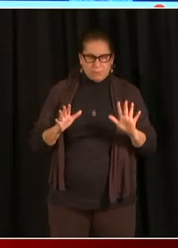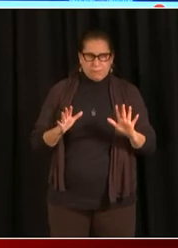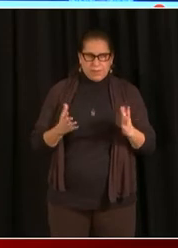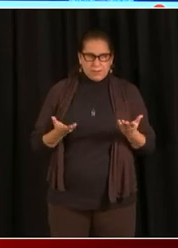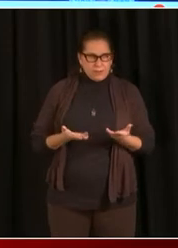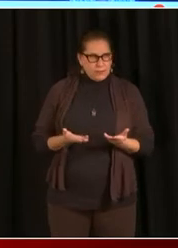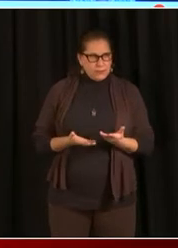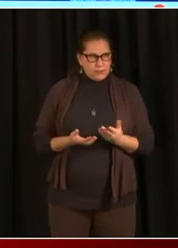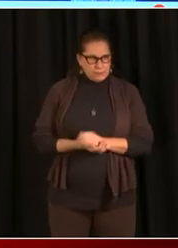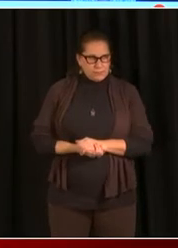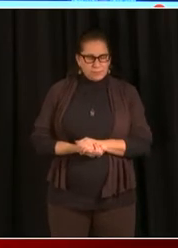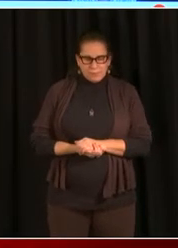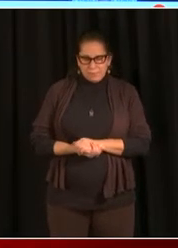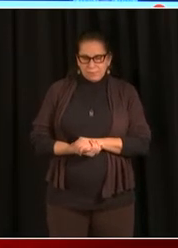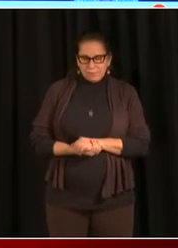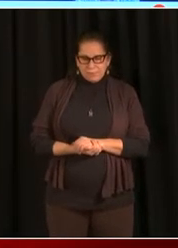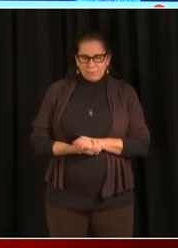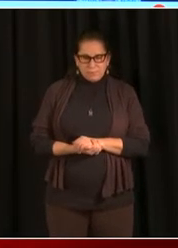here.